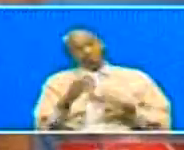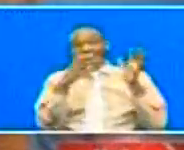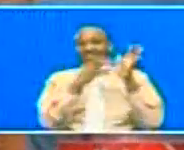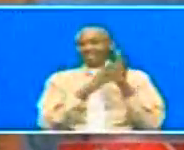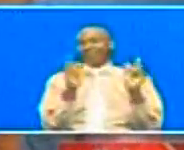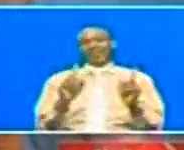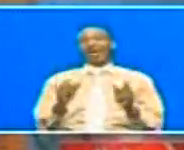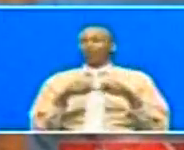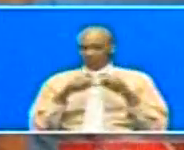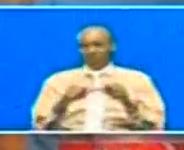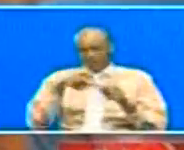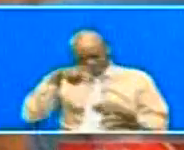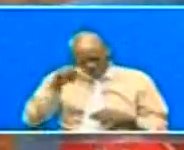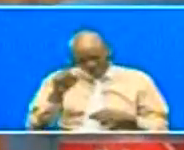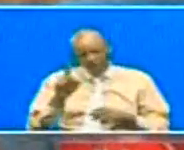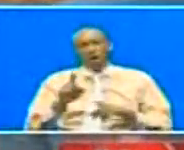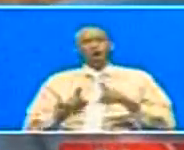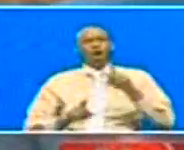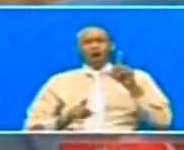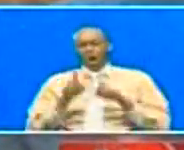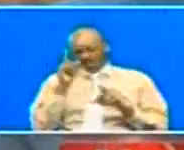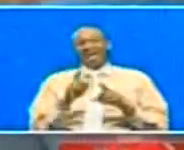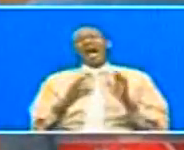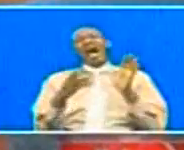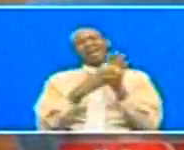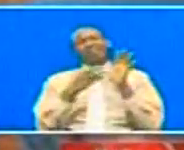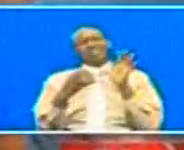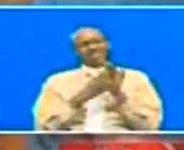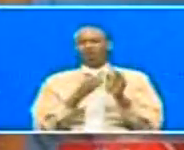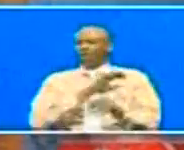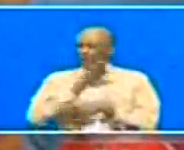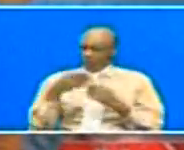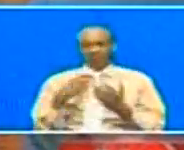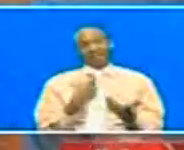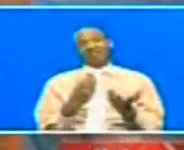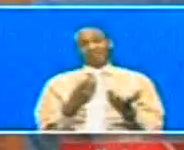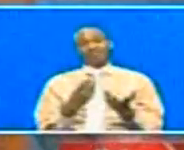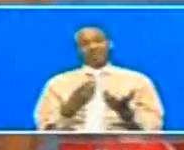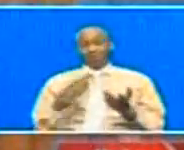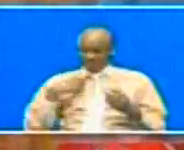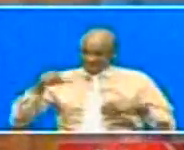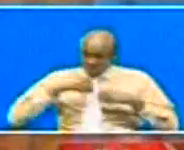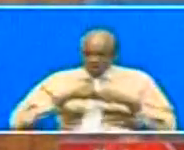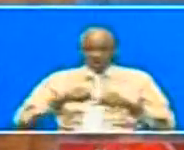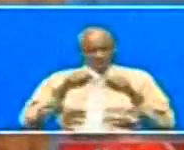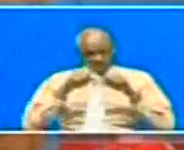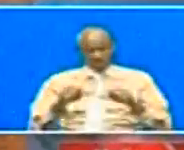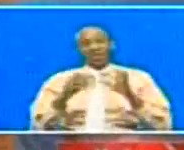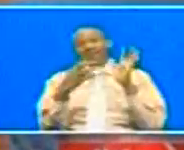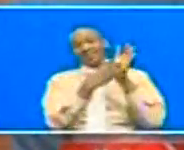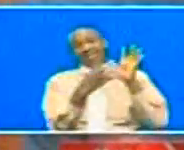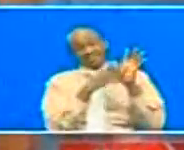advertising because that was the hottest advertising forum or platform they had. So we continued